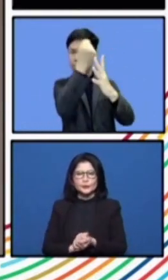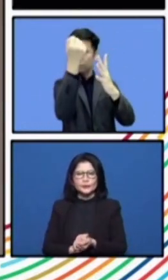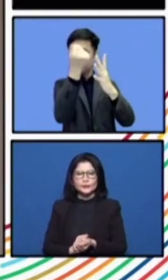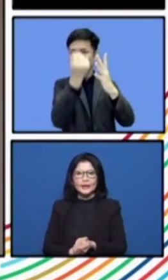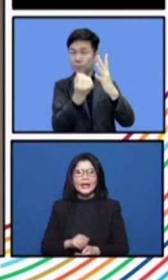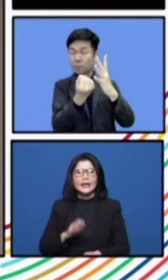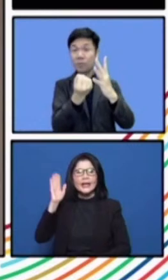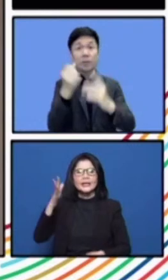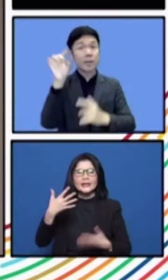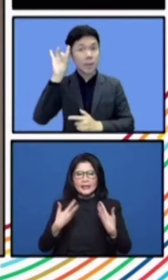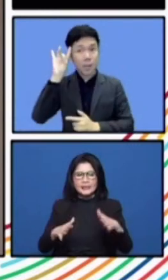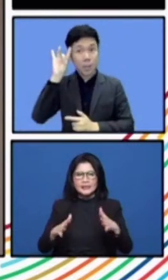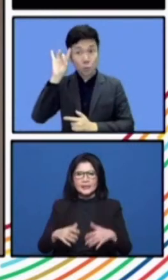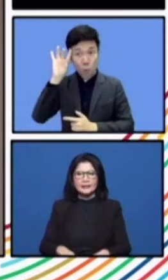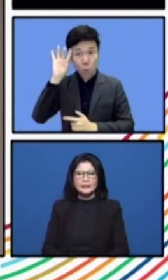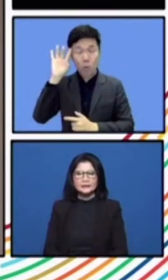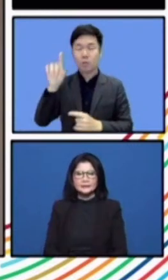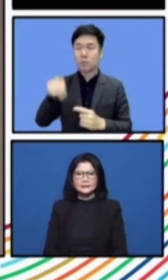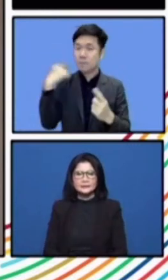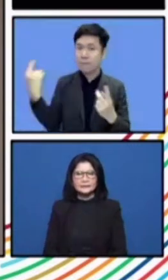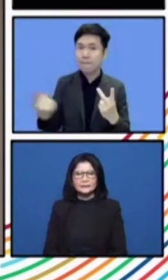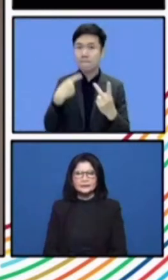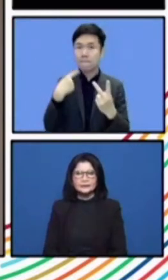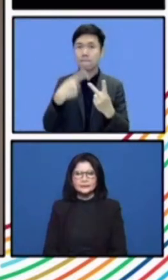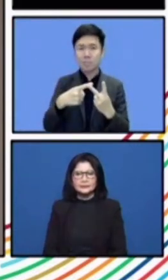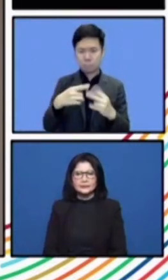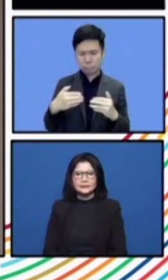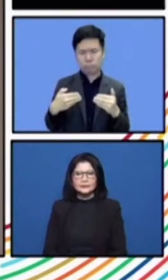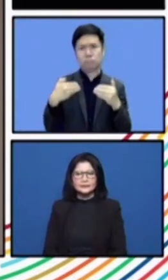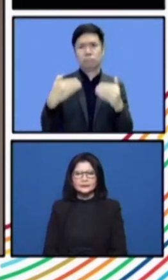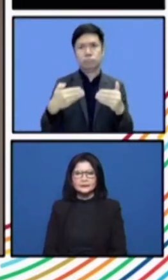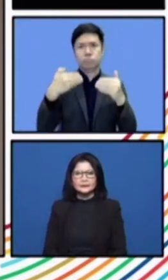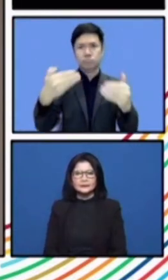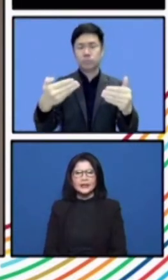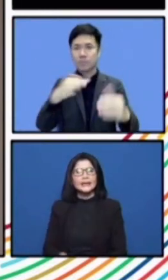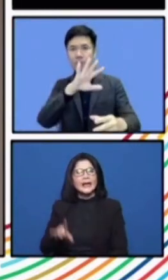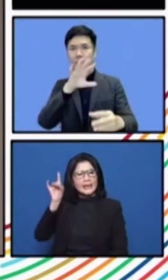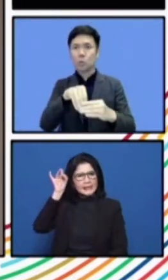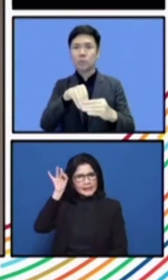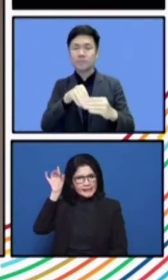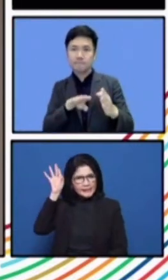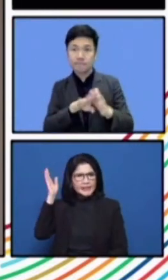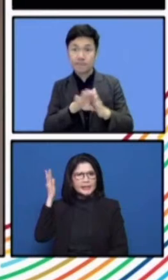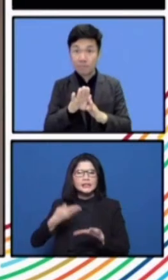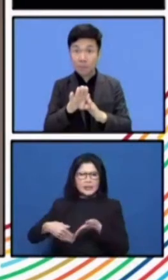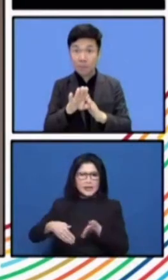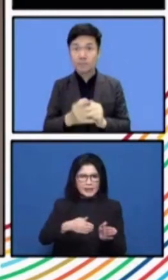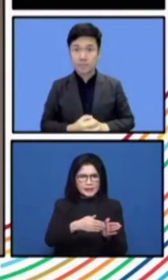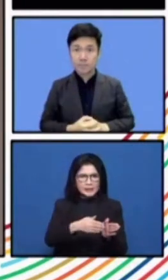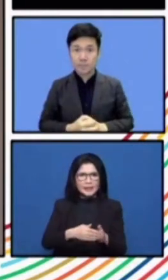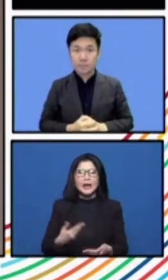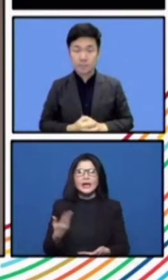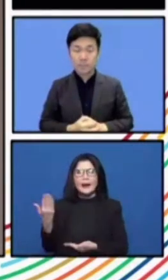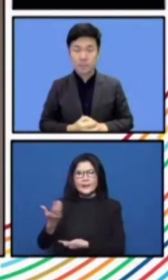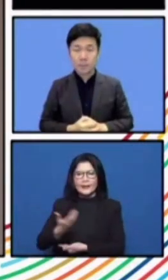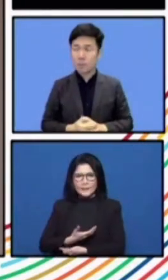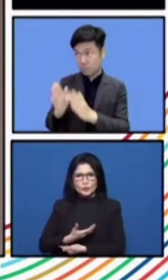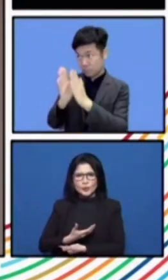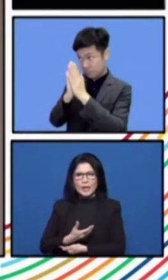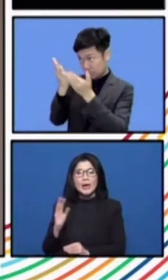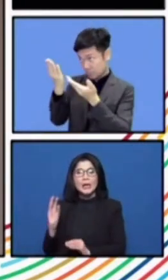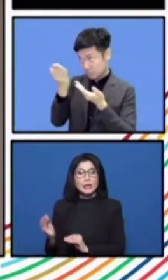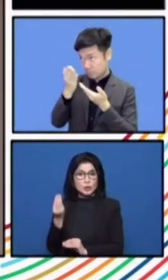and advanced disability inclusive development we invite the chair to call on member states